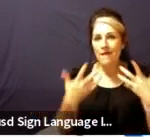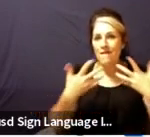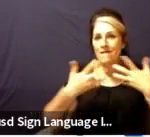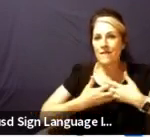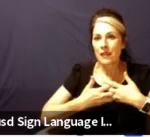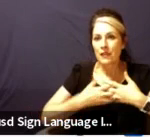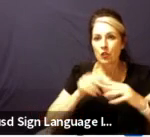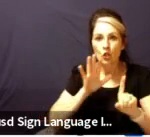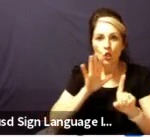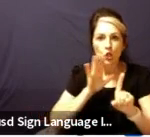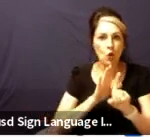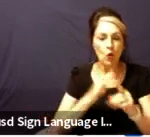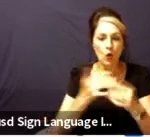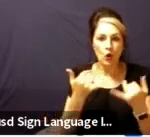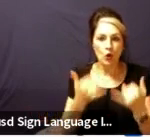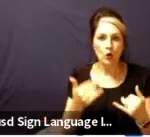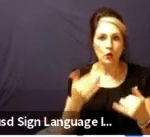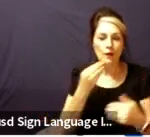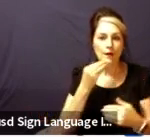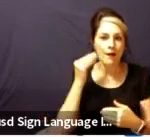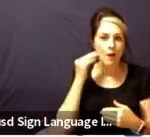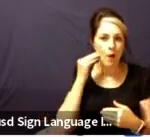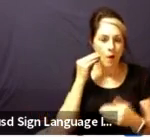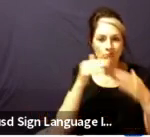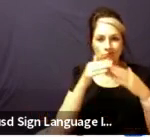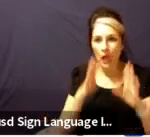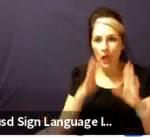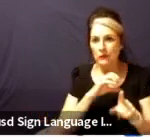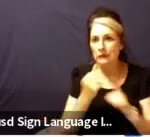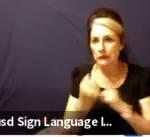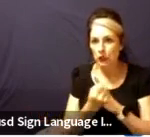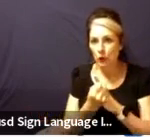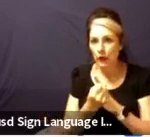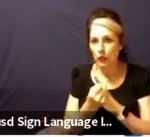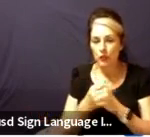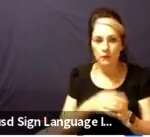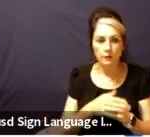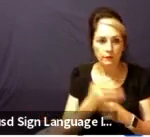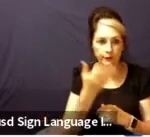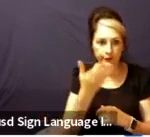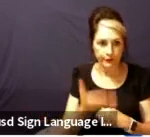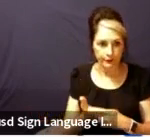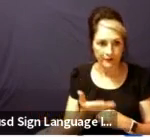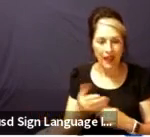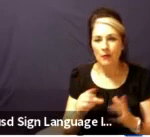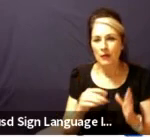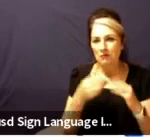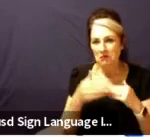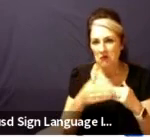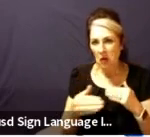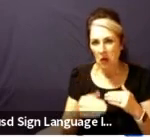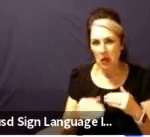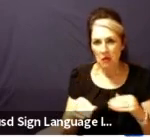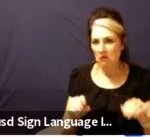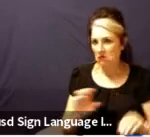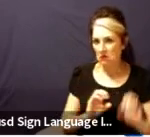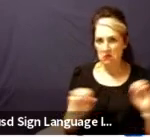current housing situation. So in this case, I'm going to go ahead and choose none of the